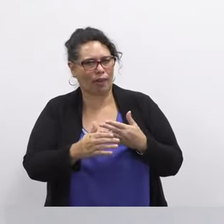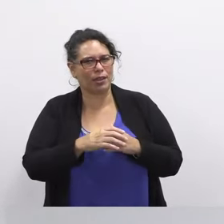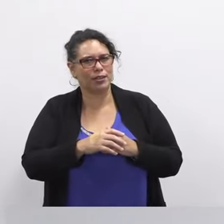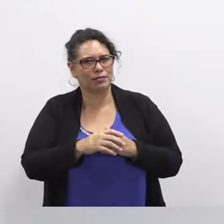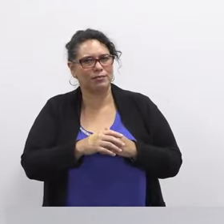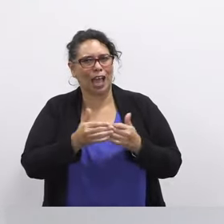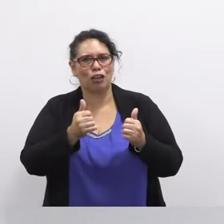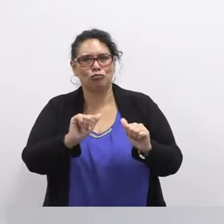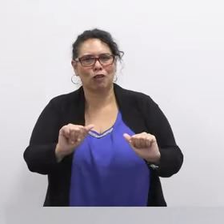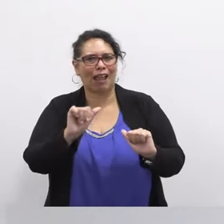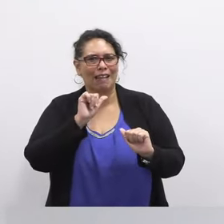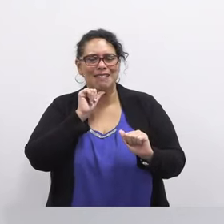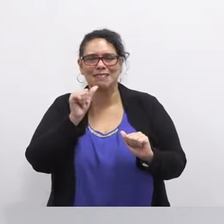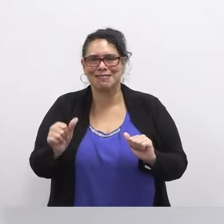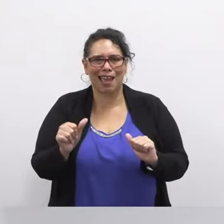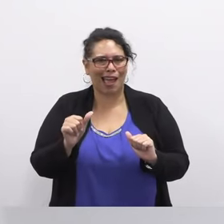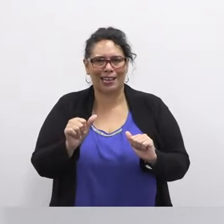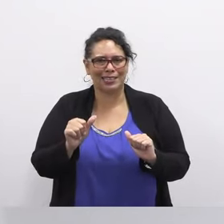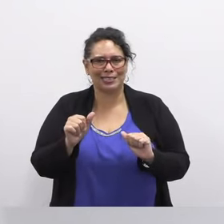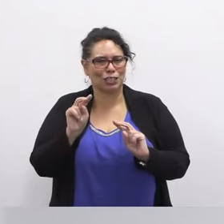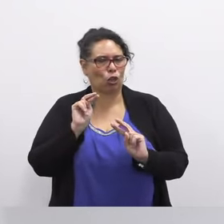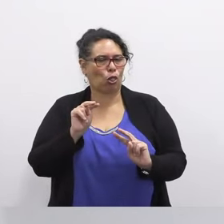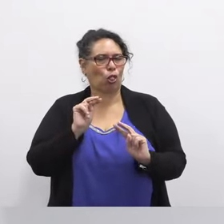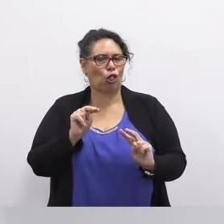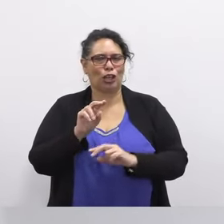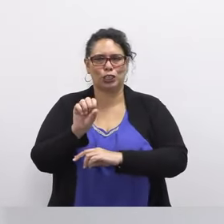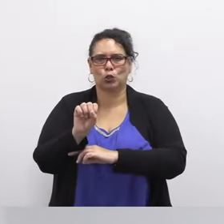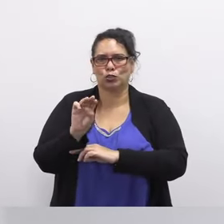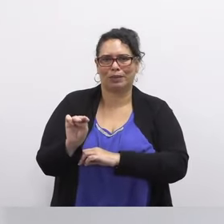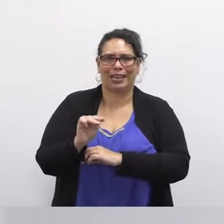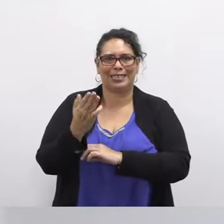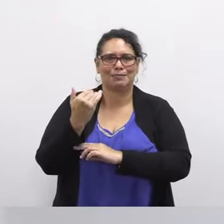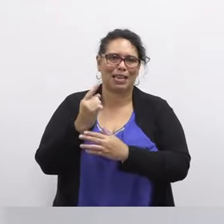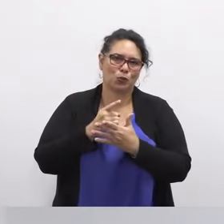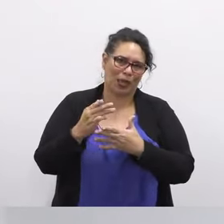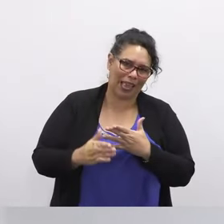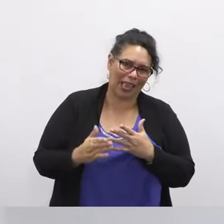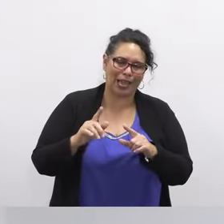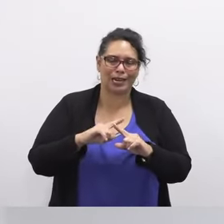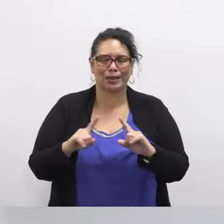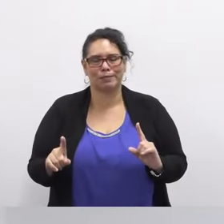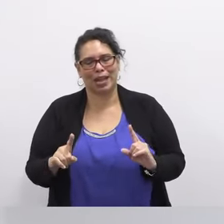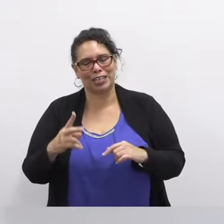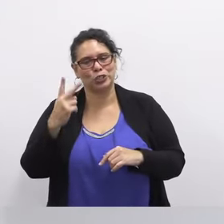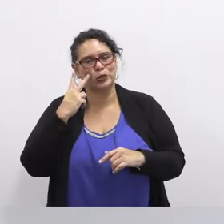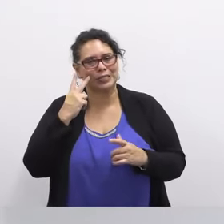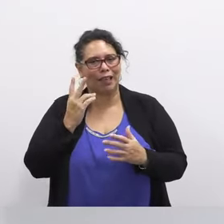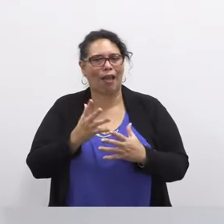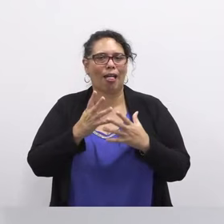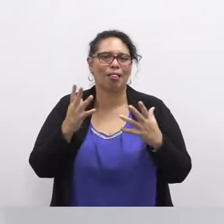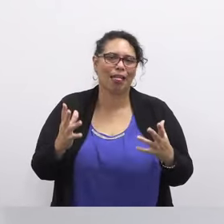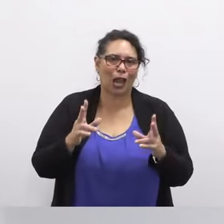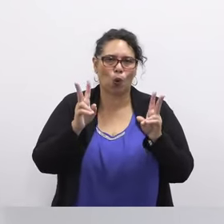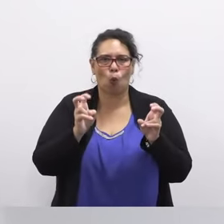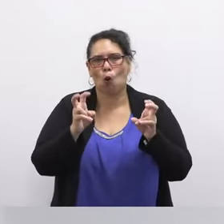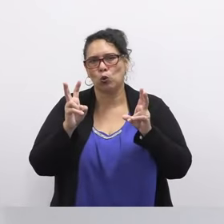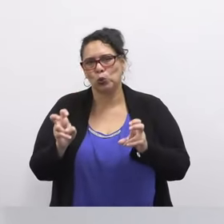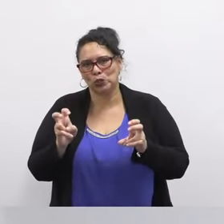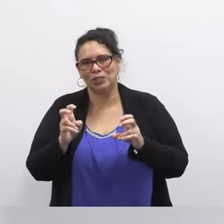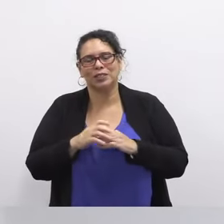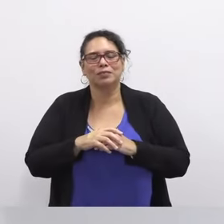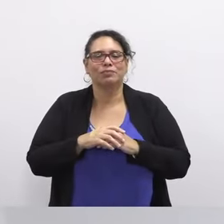I tried not to spend a lot of time on social media this past weekend, but inevitably you see a lot of MLK Jr. quotes and